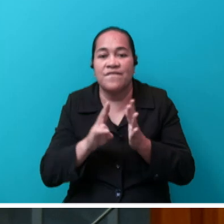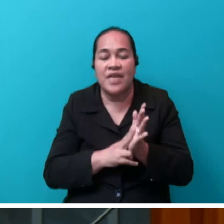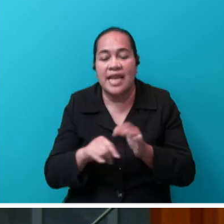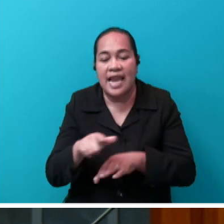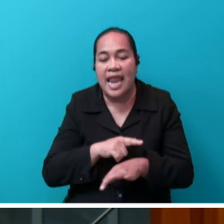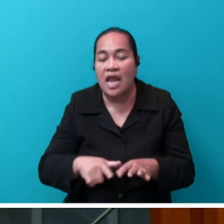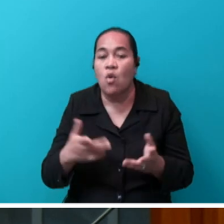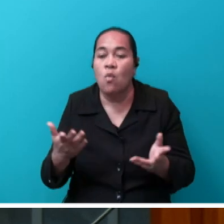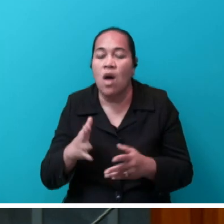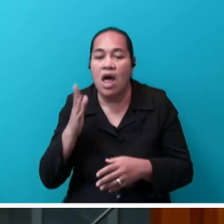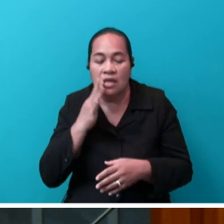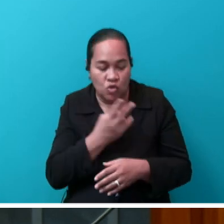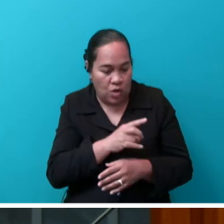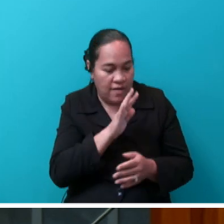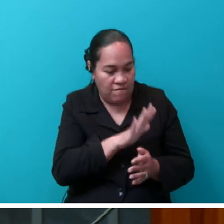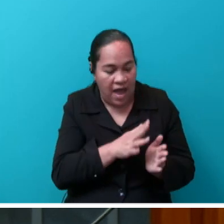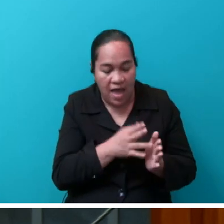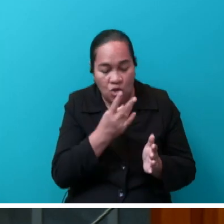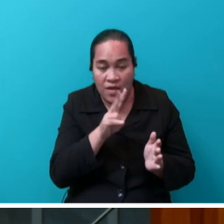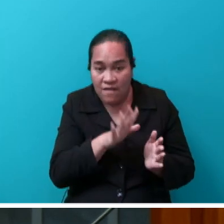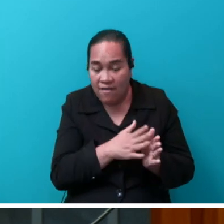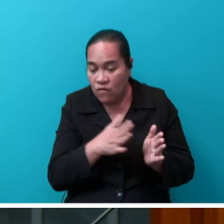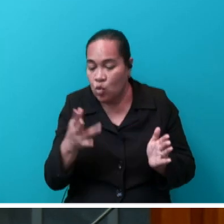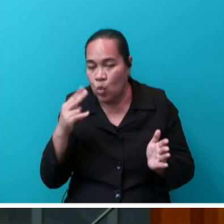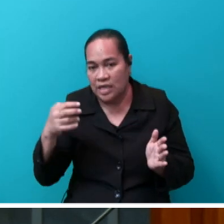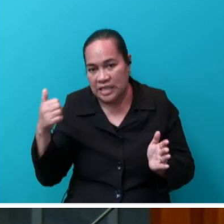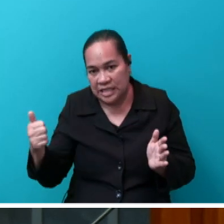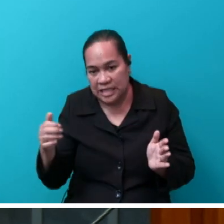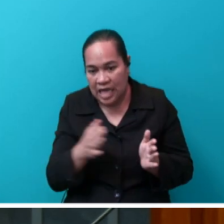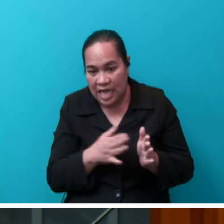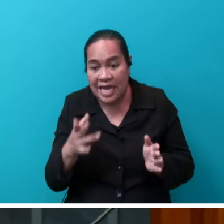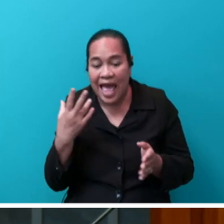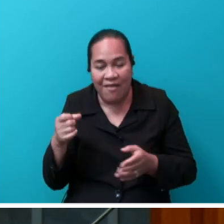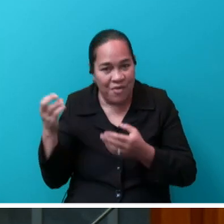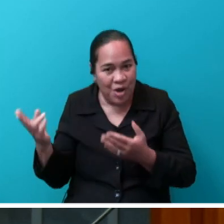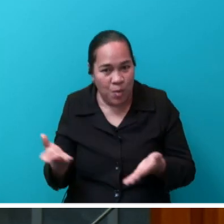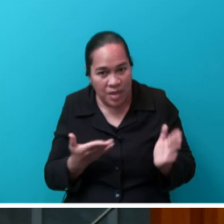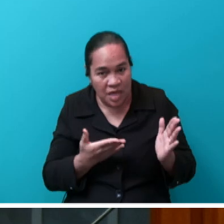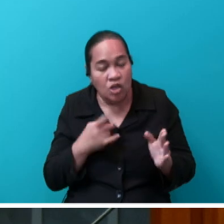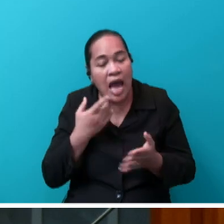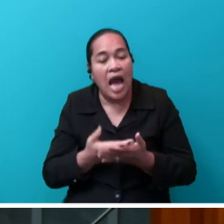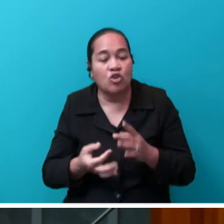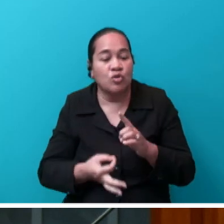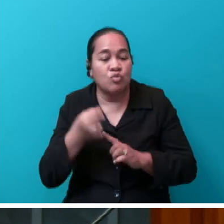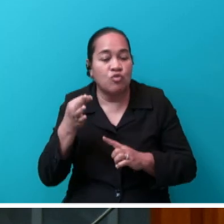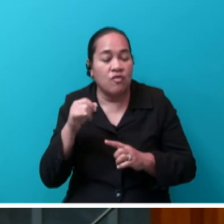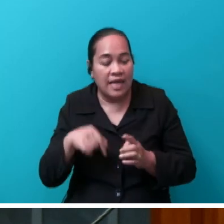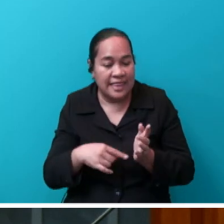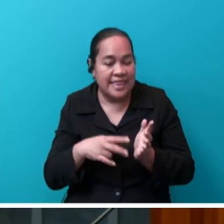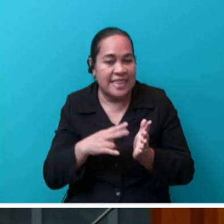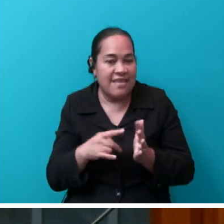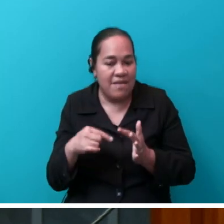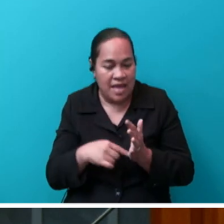2026. And upon their return, these officers will develop discussion papers with recommendations for improving Fiji's TVET and education